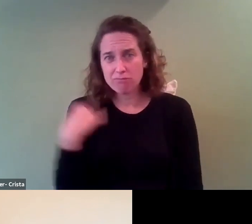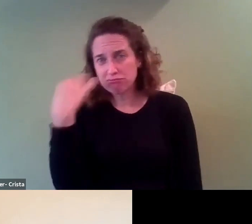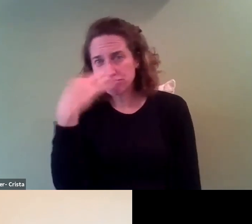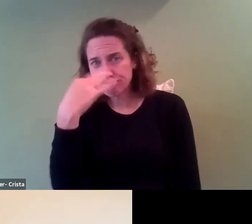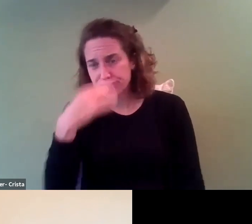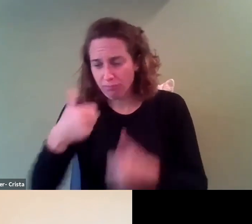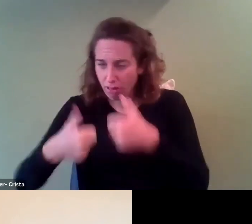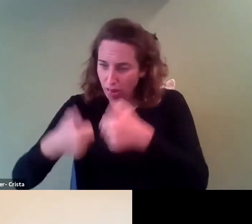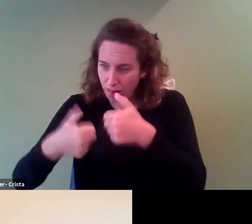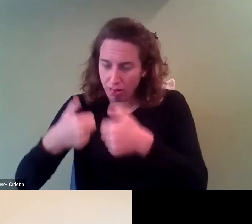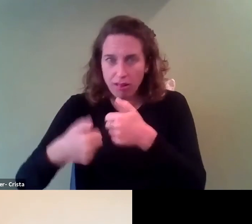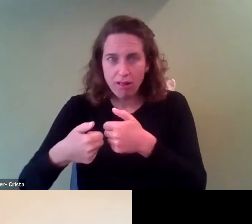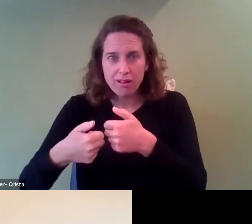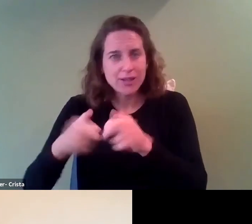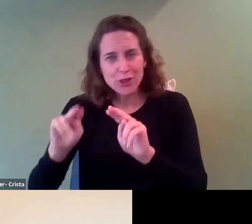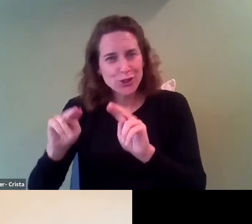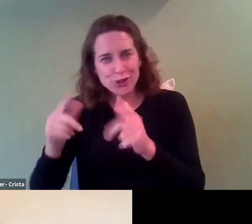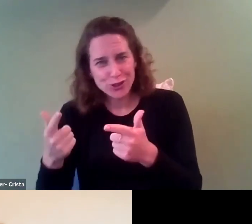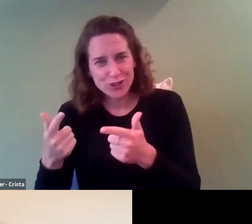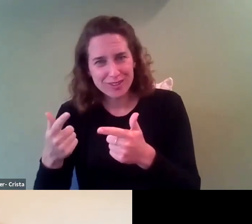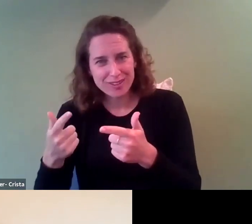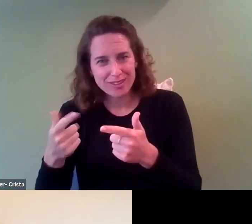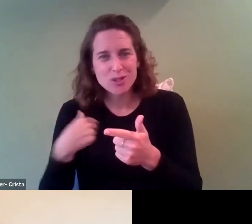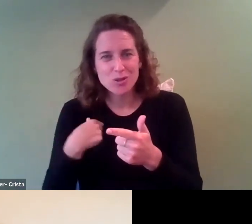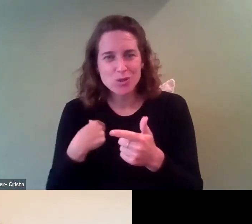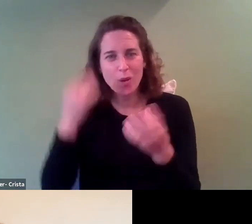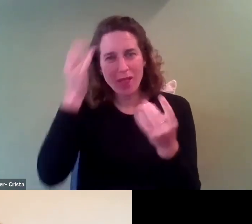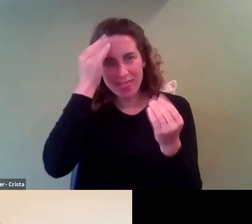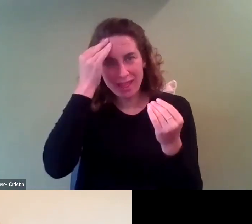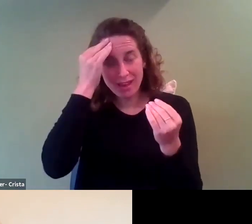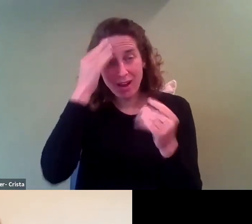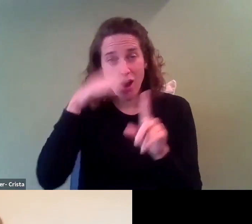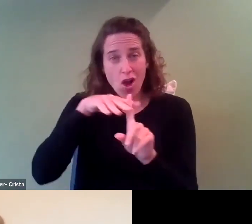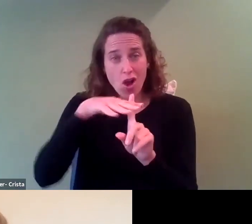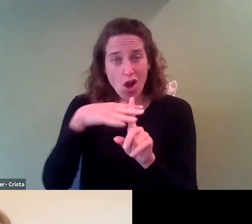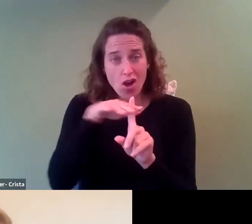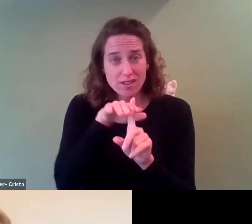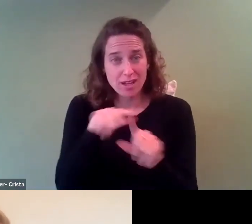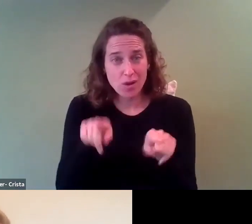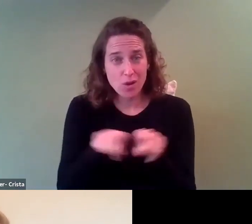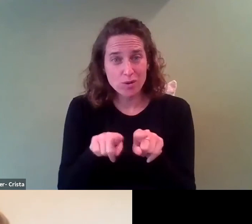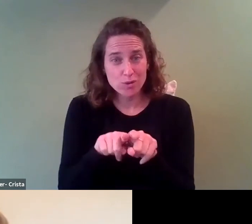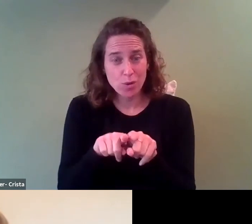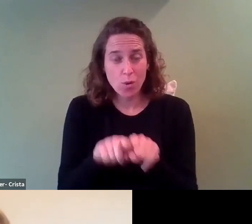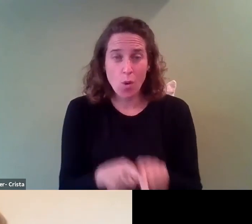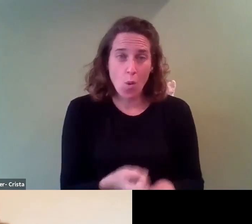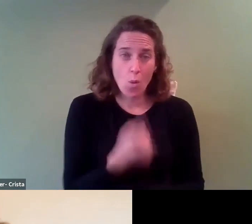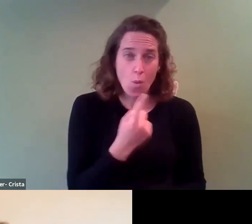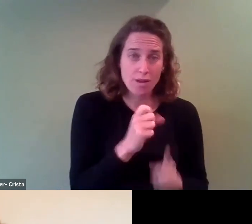whatever, maybe not so good. So that's one piece. Context is the other piece. Is it something that in one